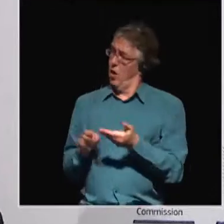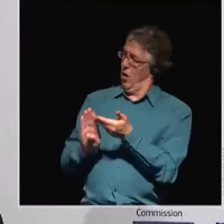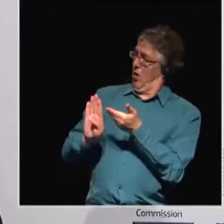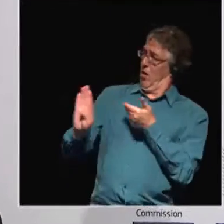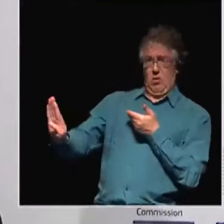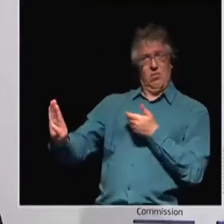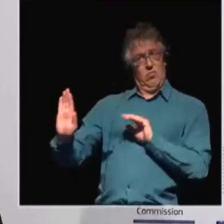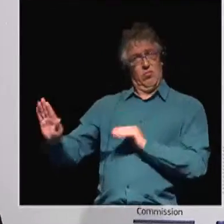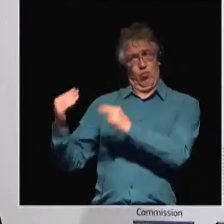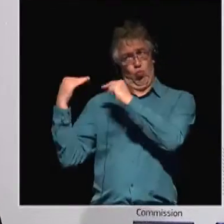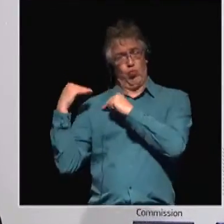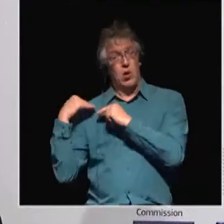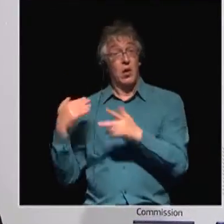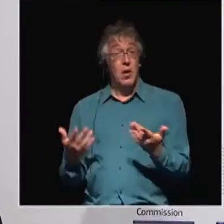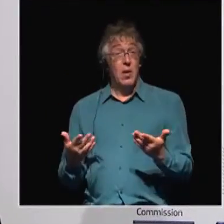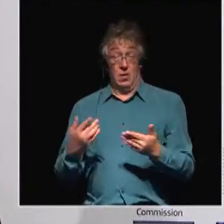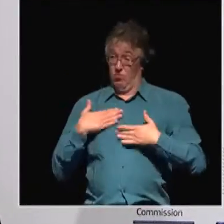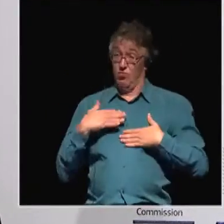intervene necessarily financially